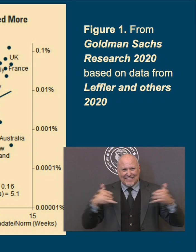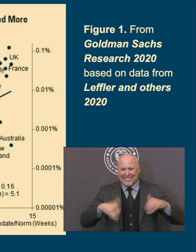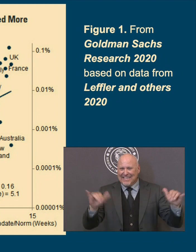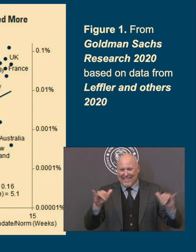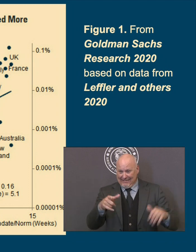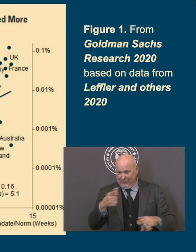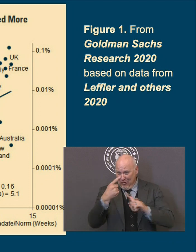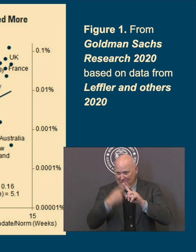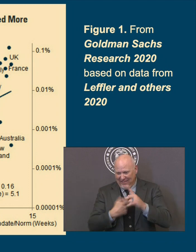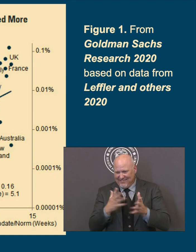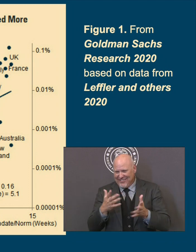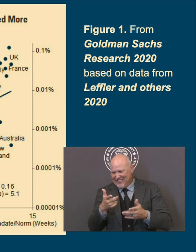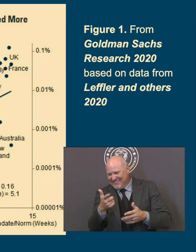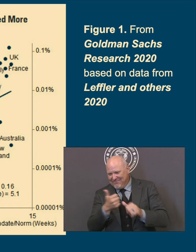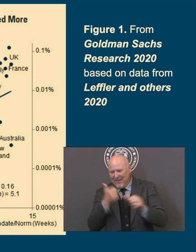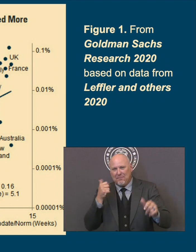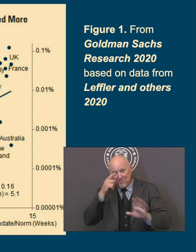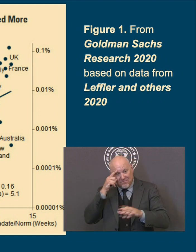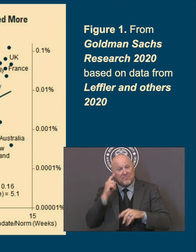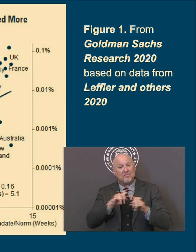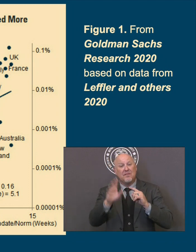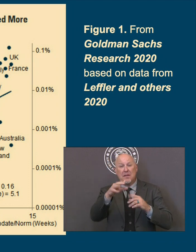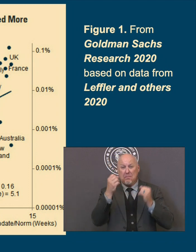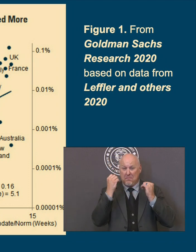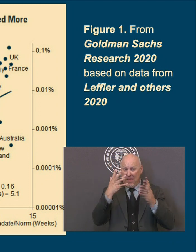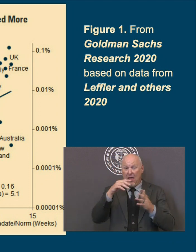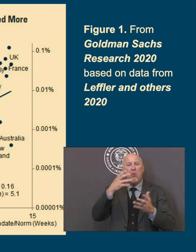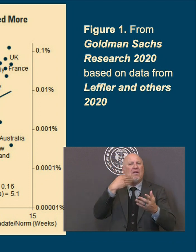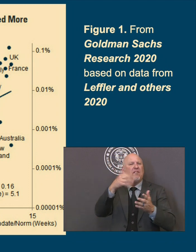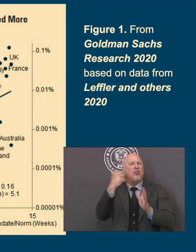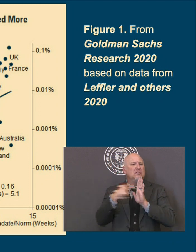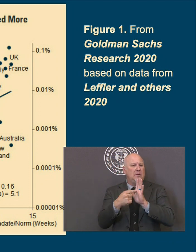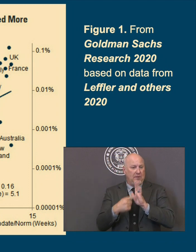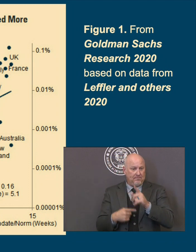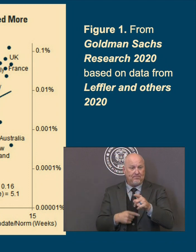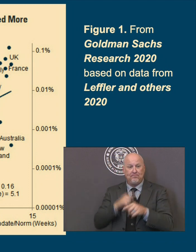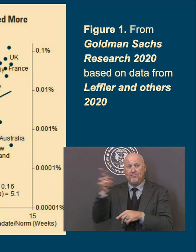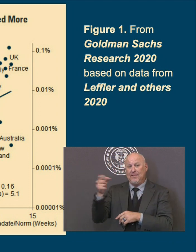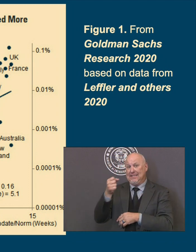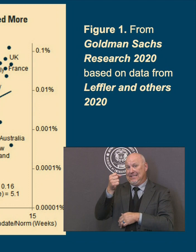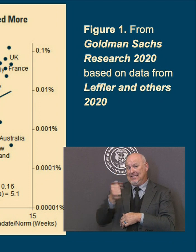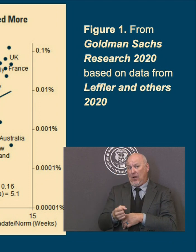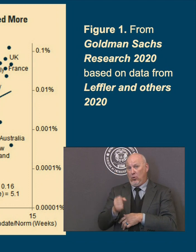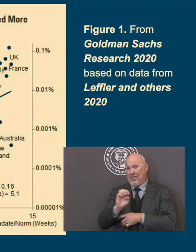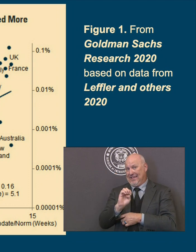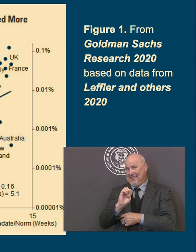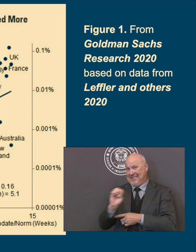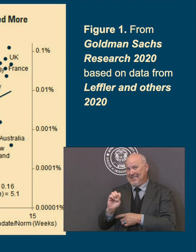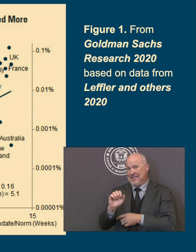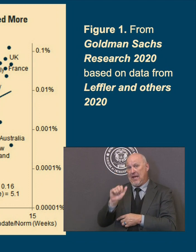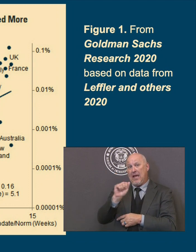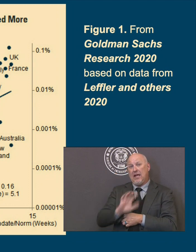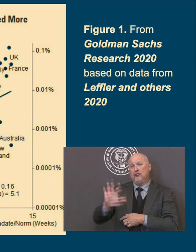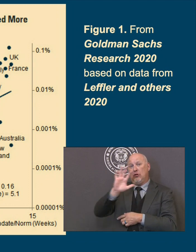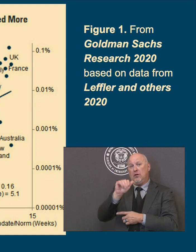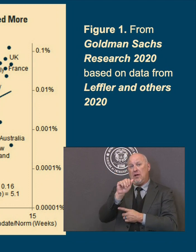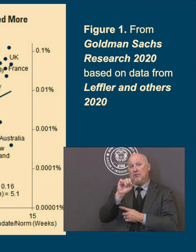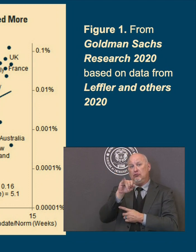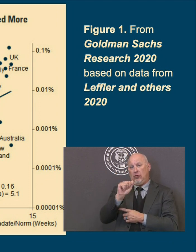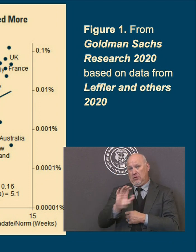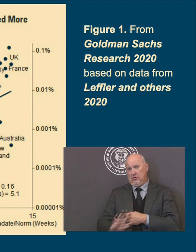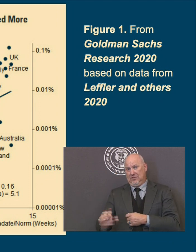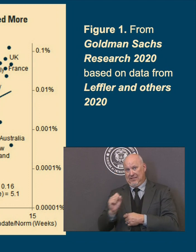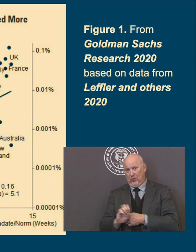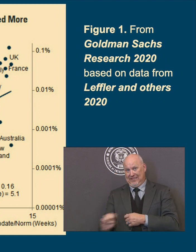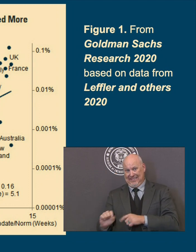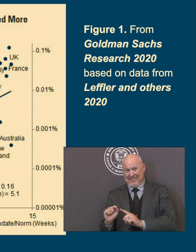masks to prevent spread of disease. They had much lower transmission rates and substantially lower mortality rates. That second number is